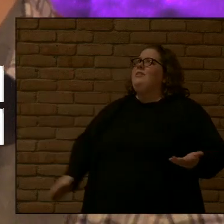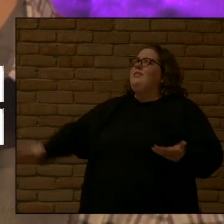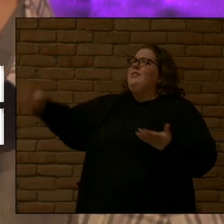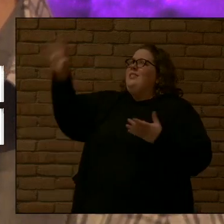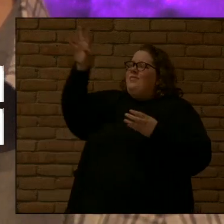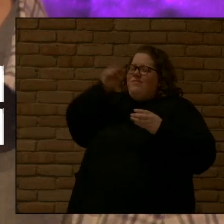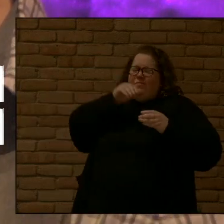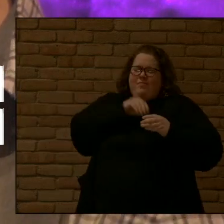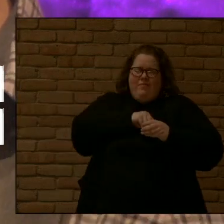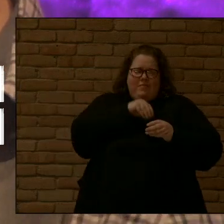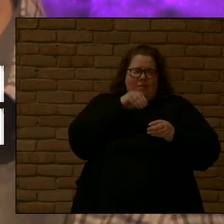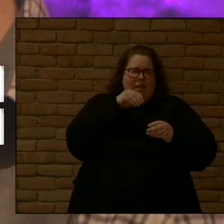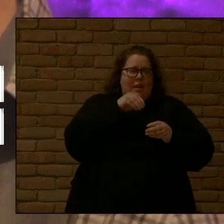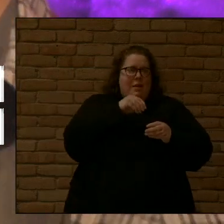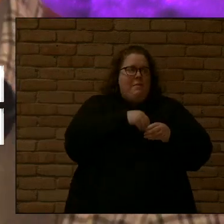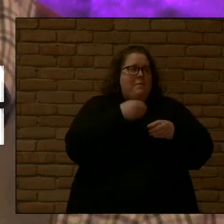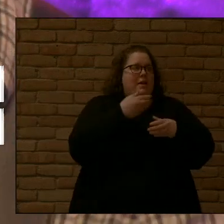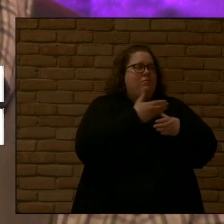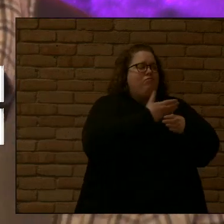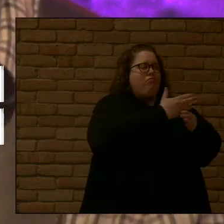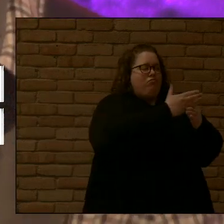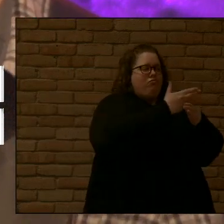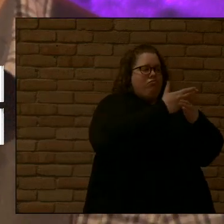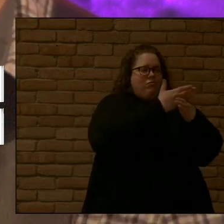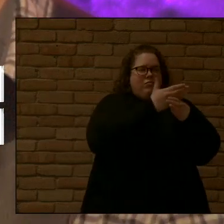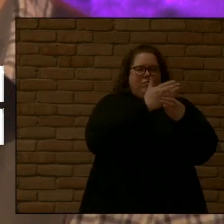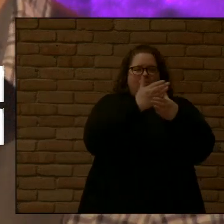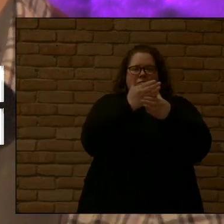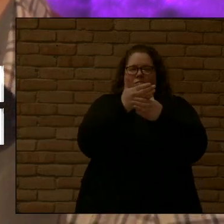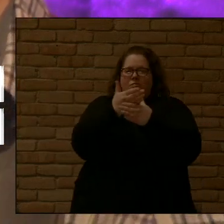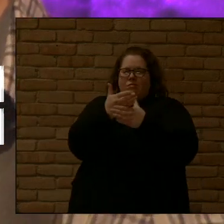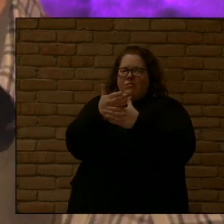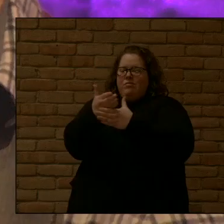Christ be magnified in me.